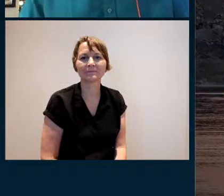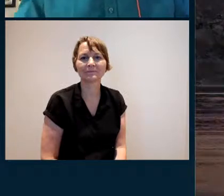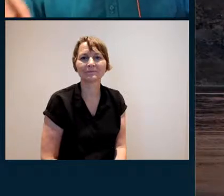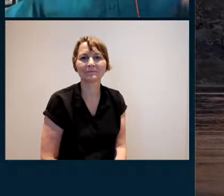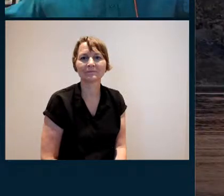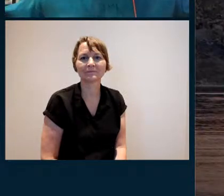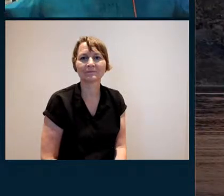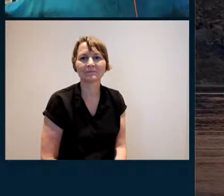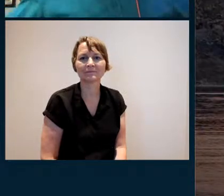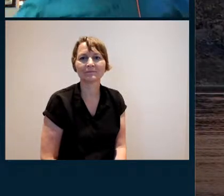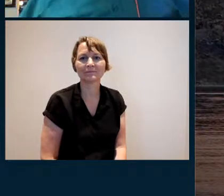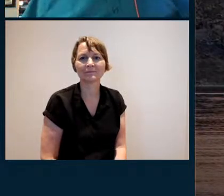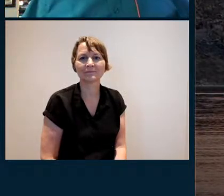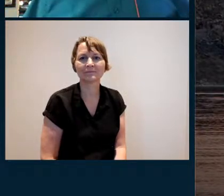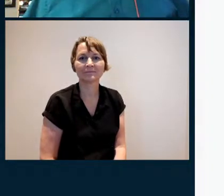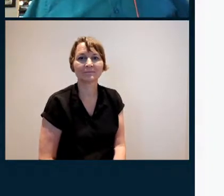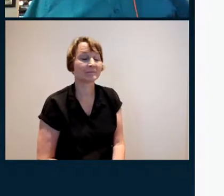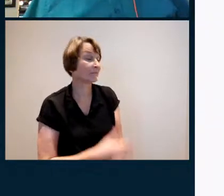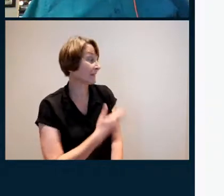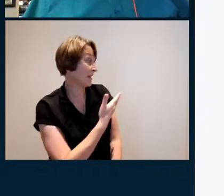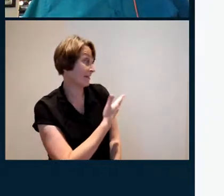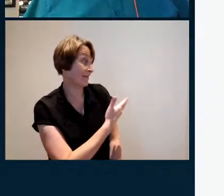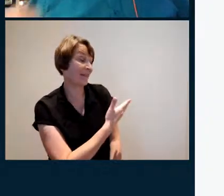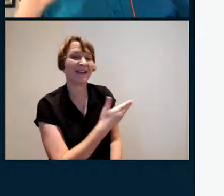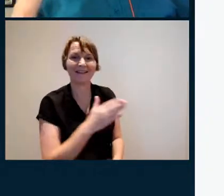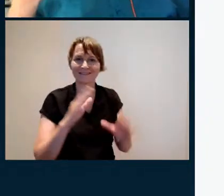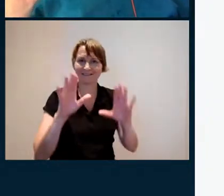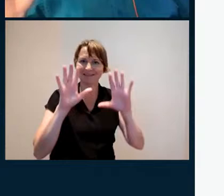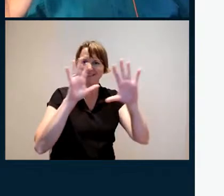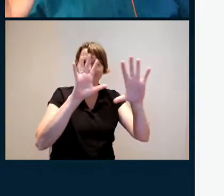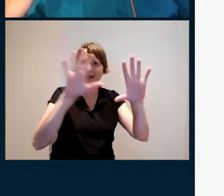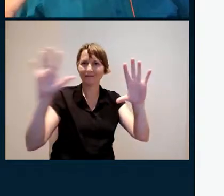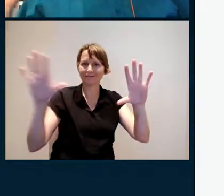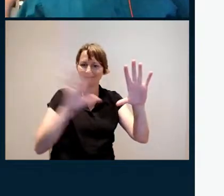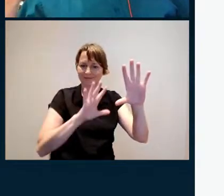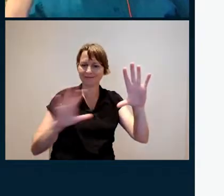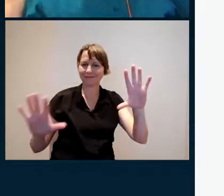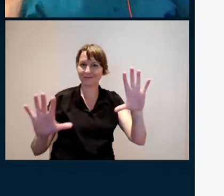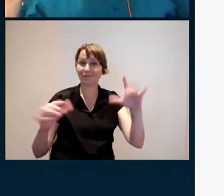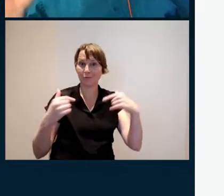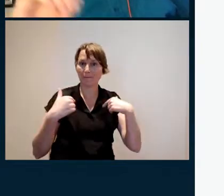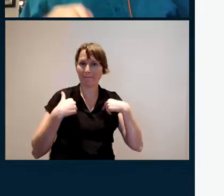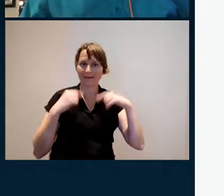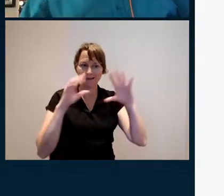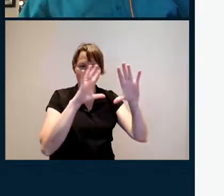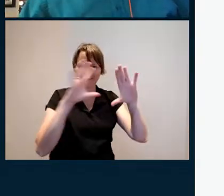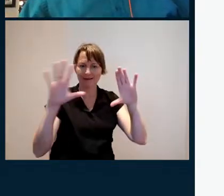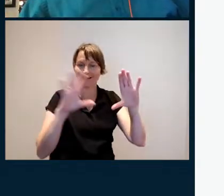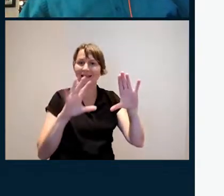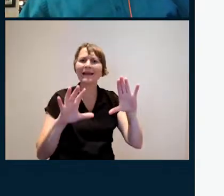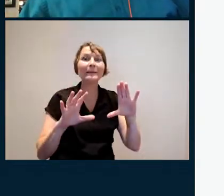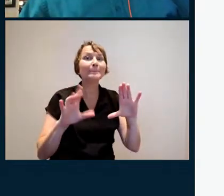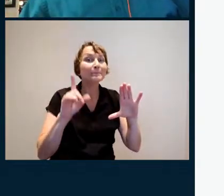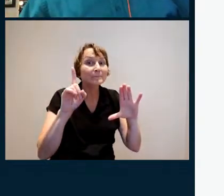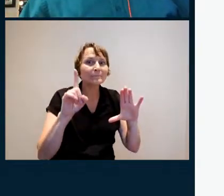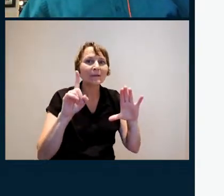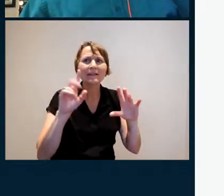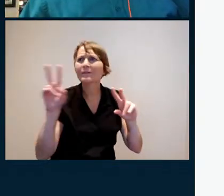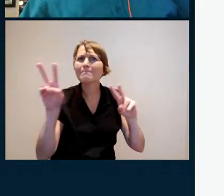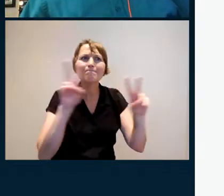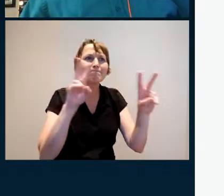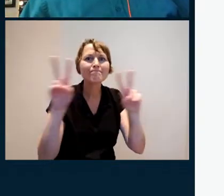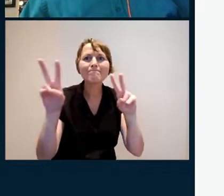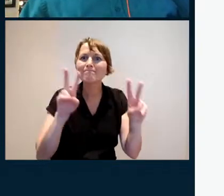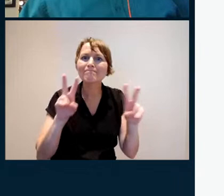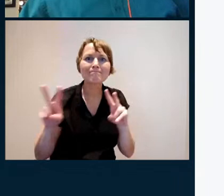127, 8,000. So this is the dashboard it built for me. Interestingly enough, if you poke around, this is kind of fun. If you poke